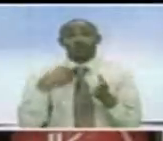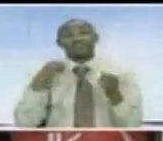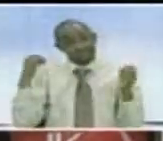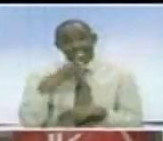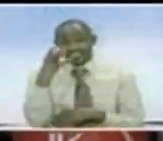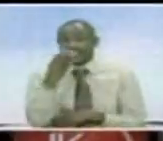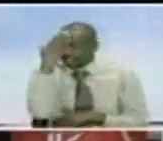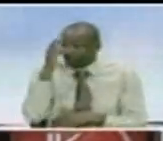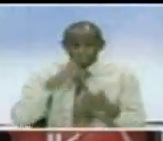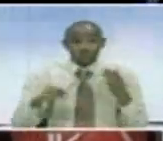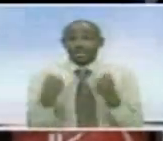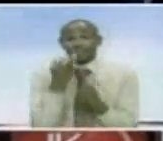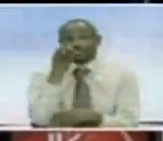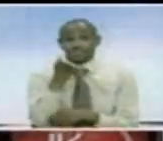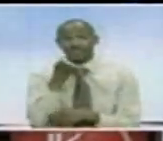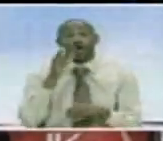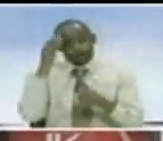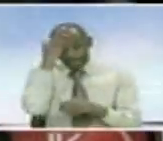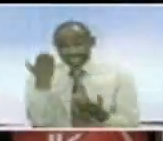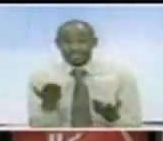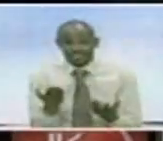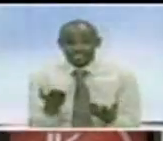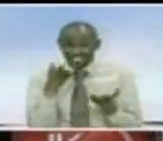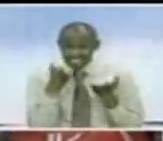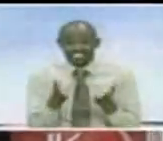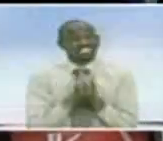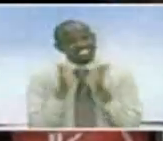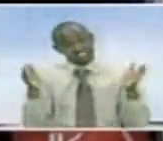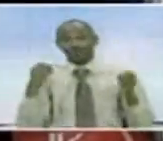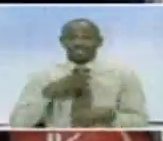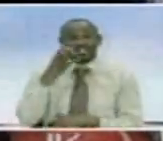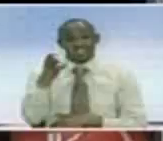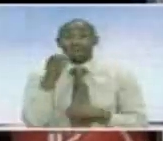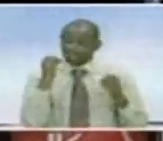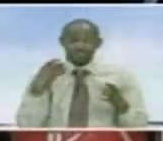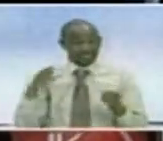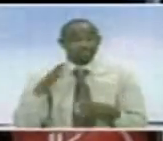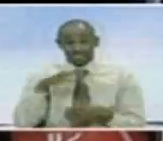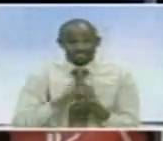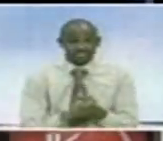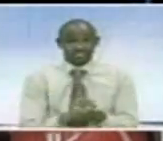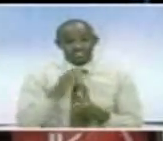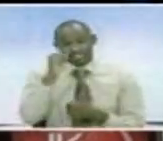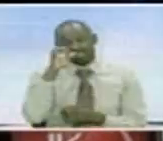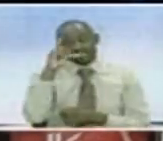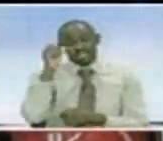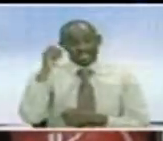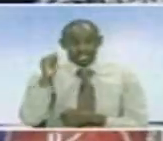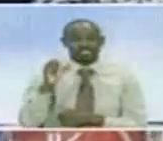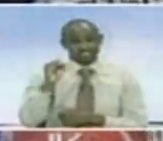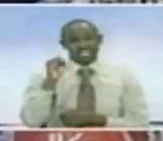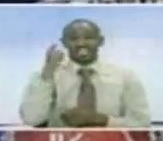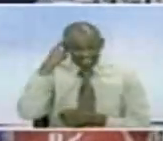scared. They don't know what's going to happen post Monday. And that's the general fear in many places. Silas, it's up to